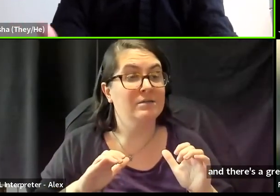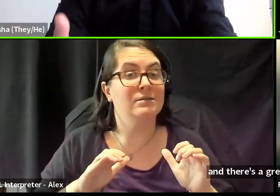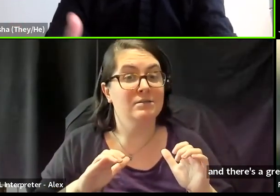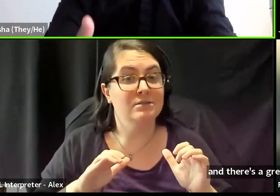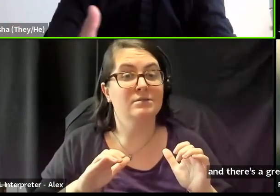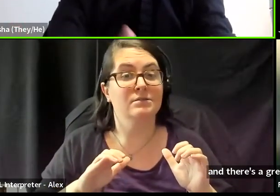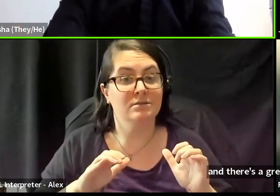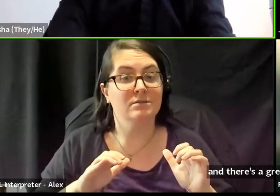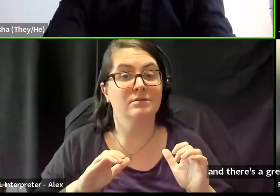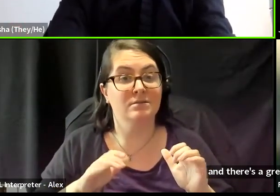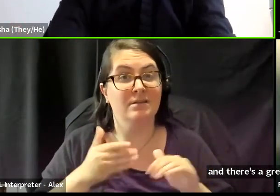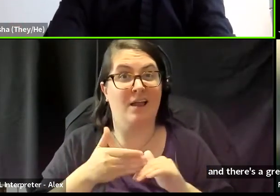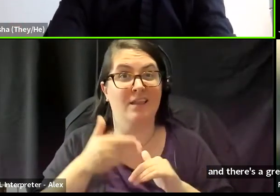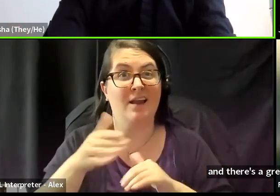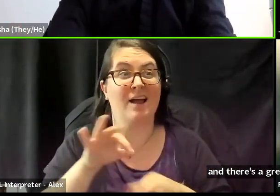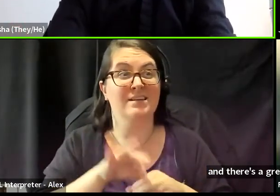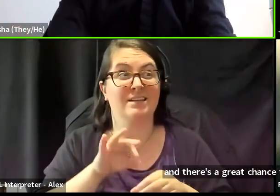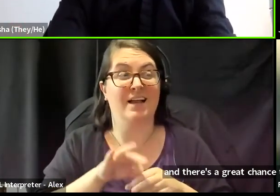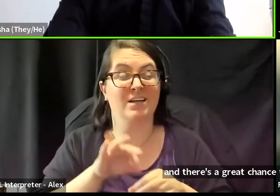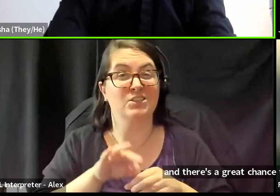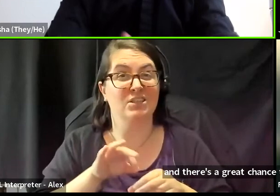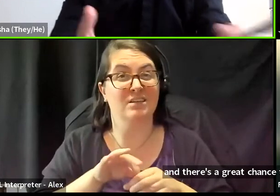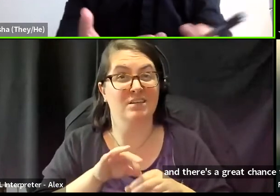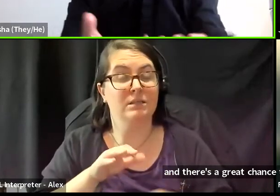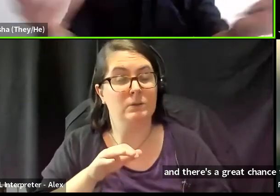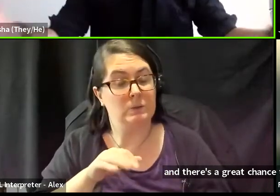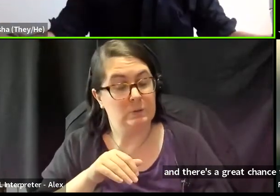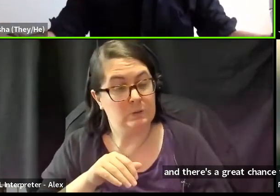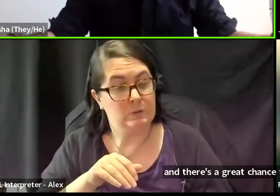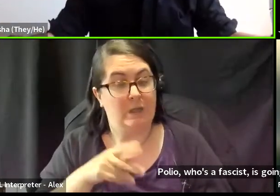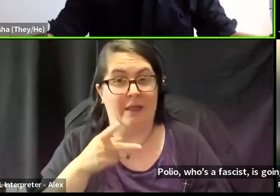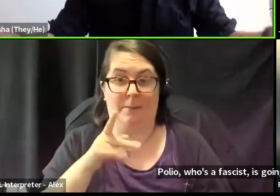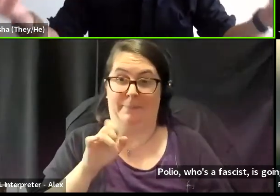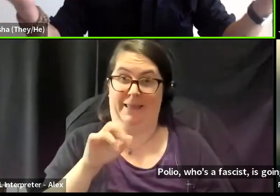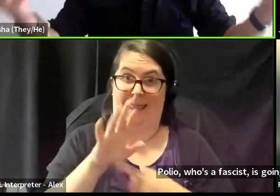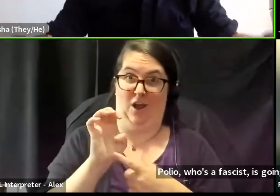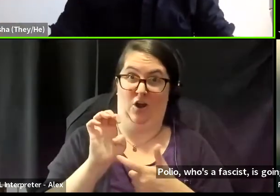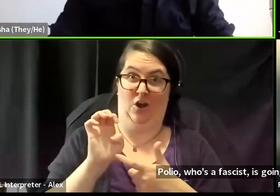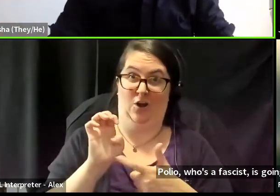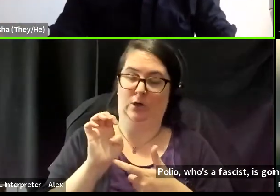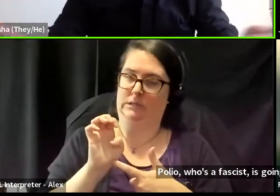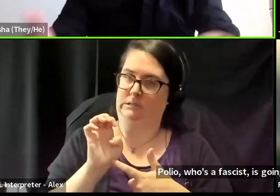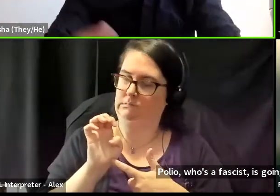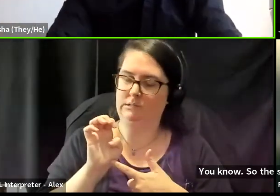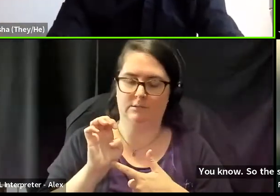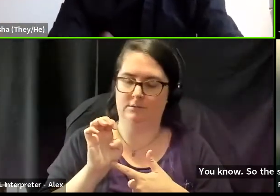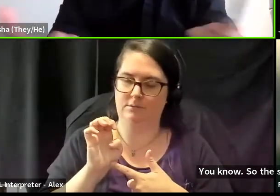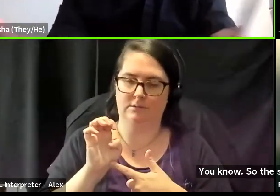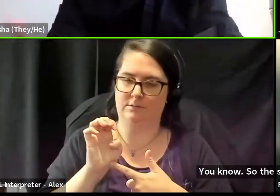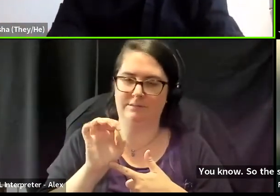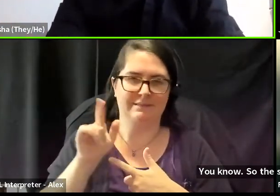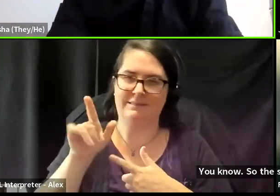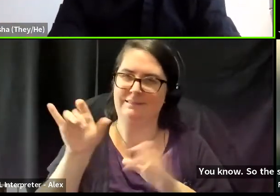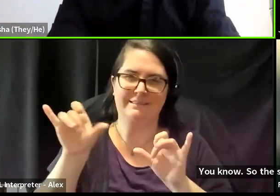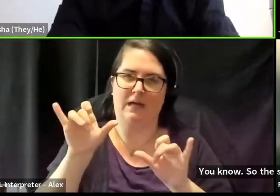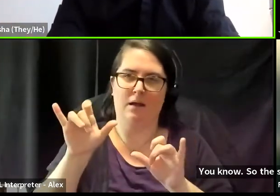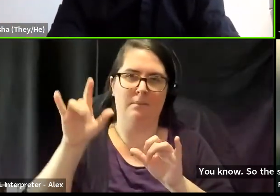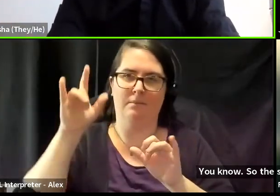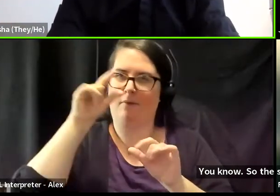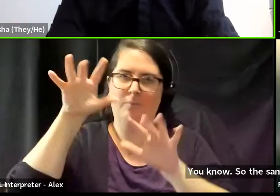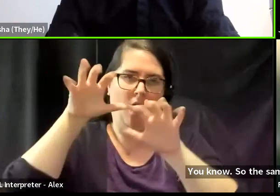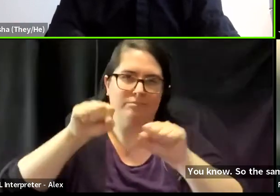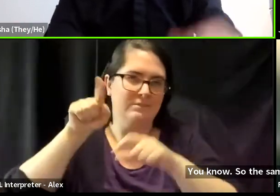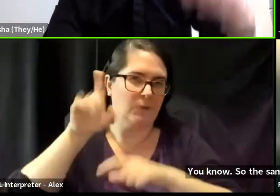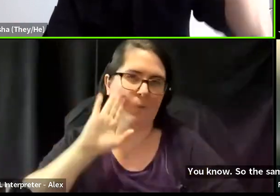is going to win the next election. You know, so the same thing, exact same thing, right? So yes,